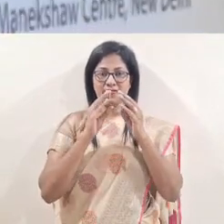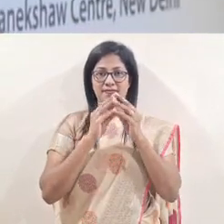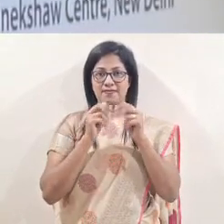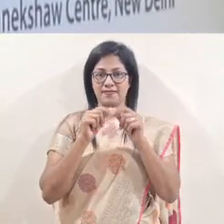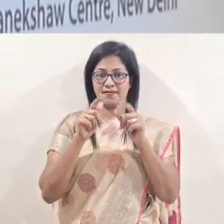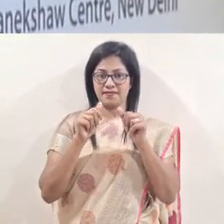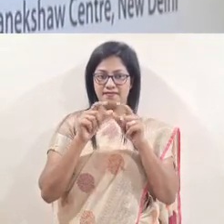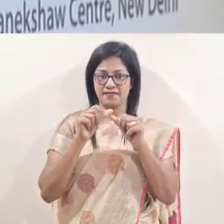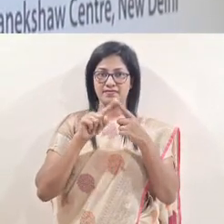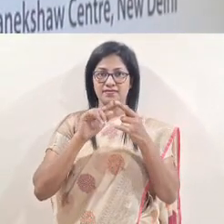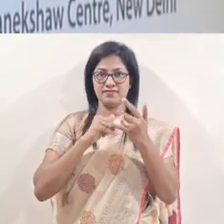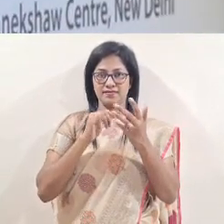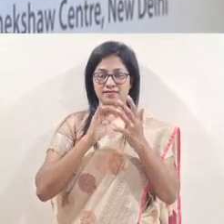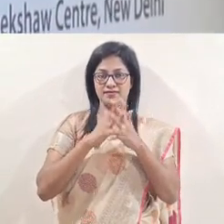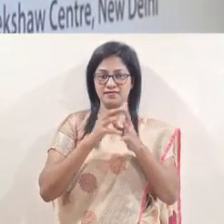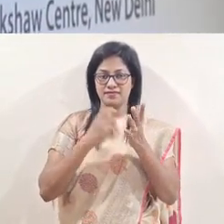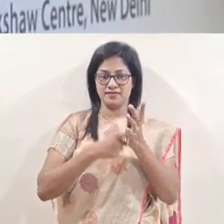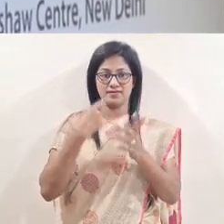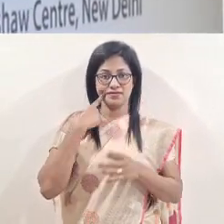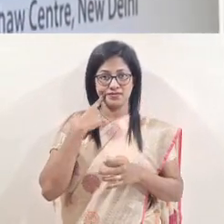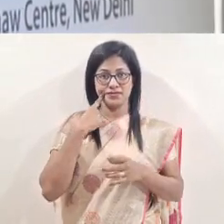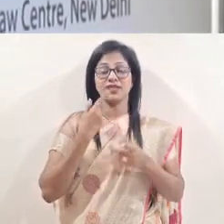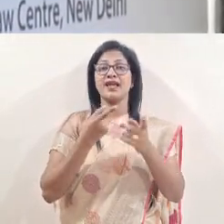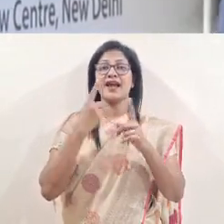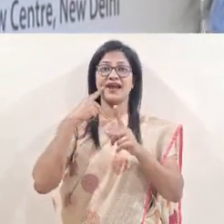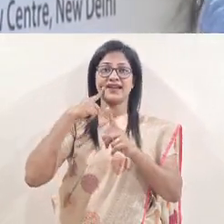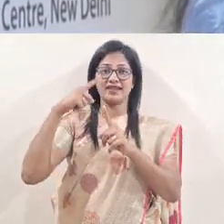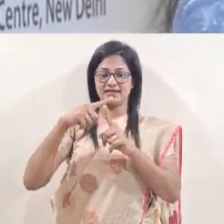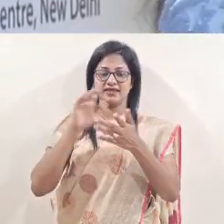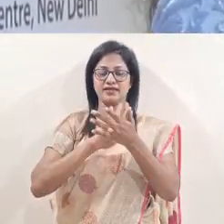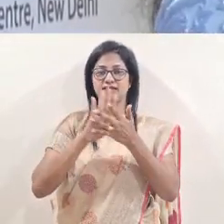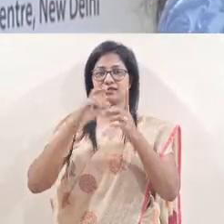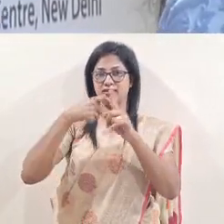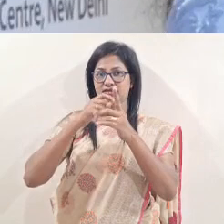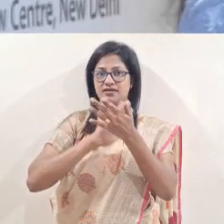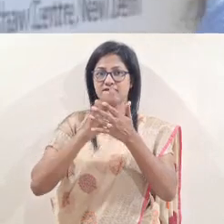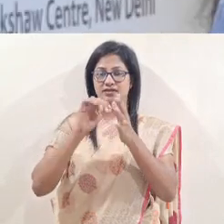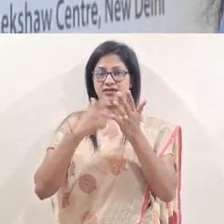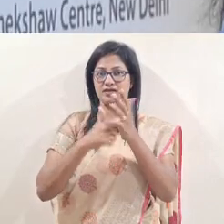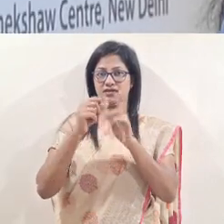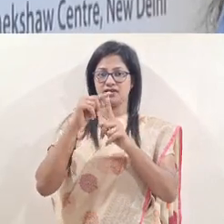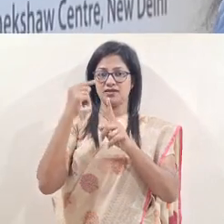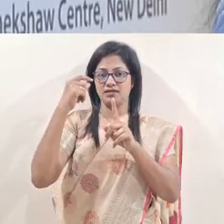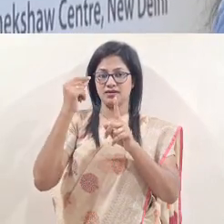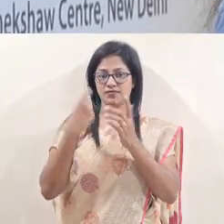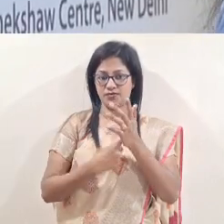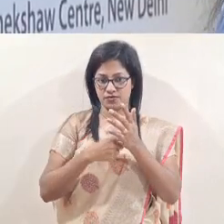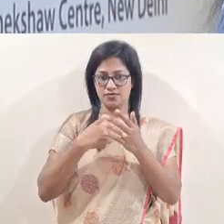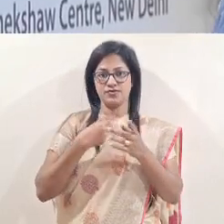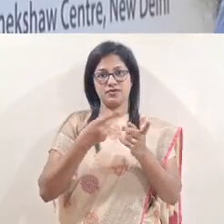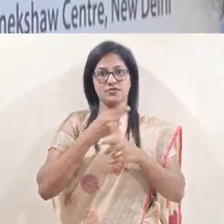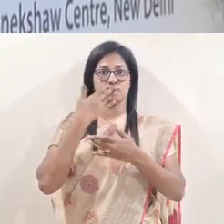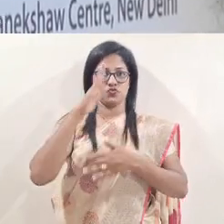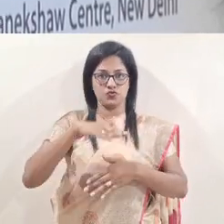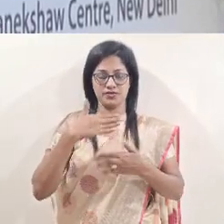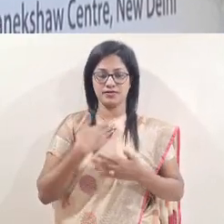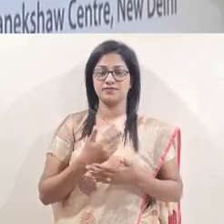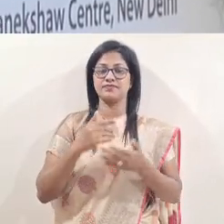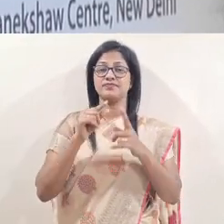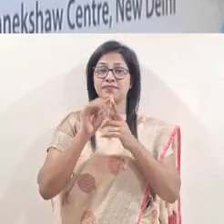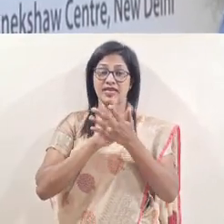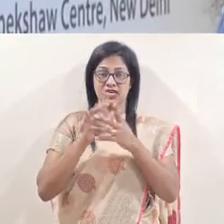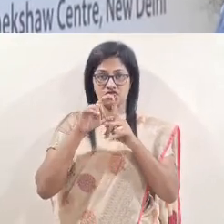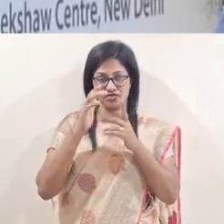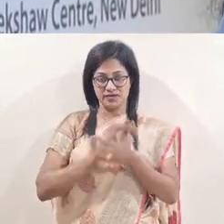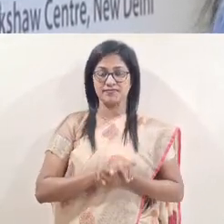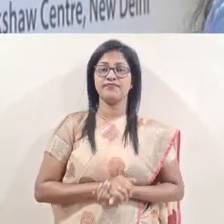from IIT Kharagpur. So we are working on how transit-oriented development is an important topic